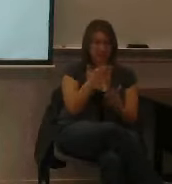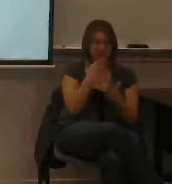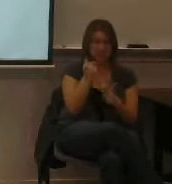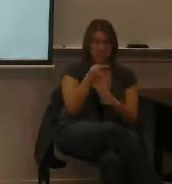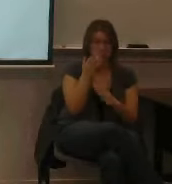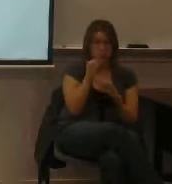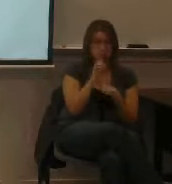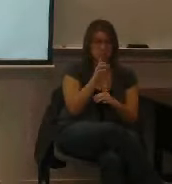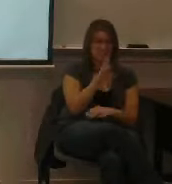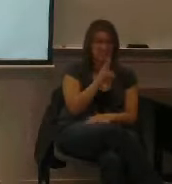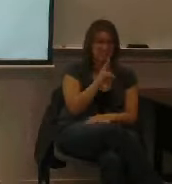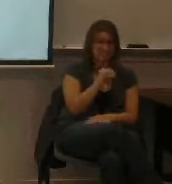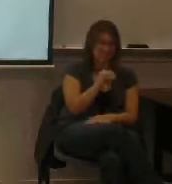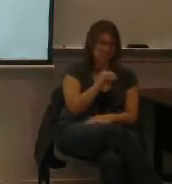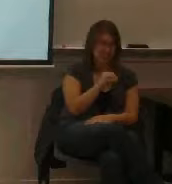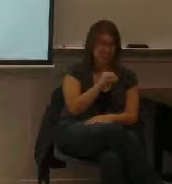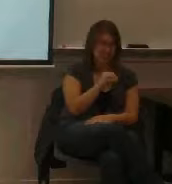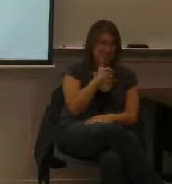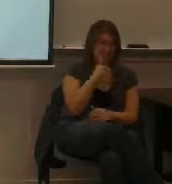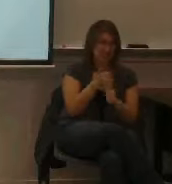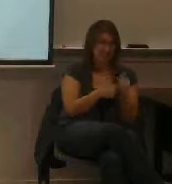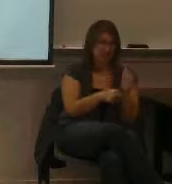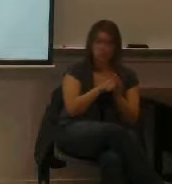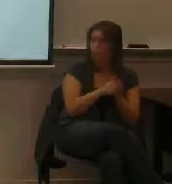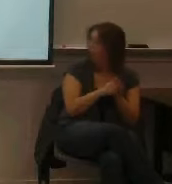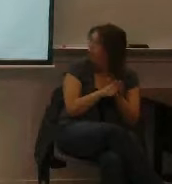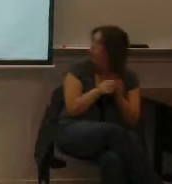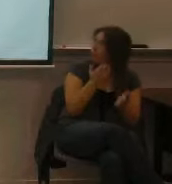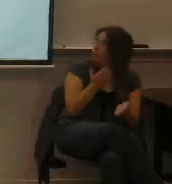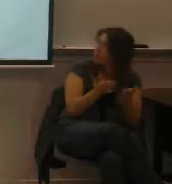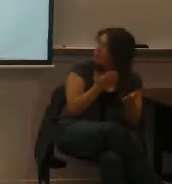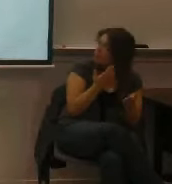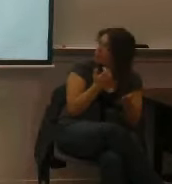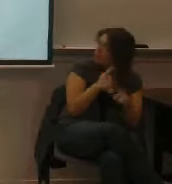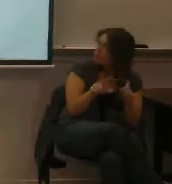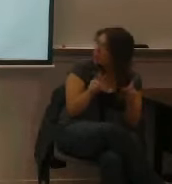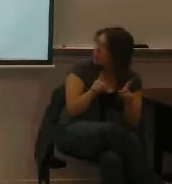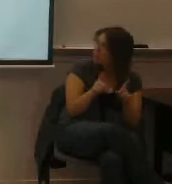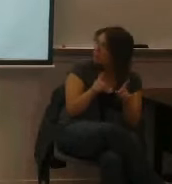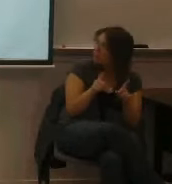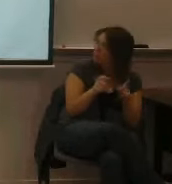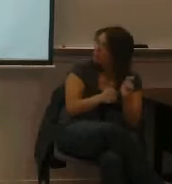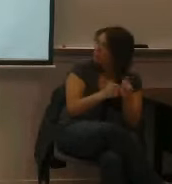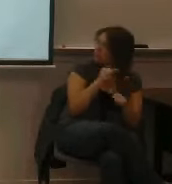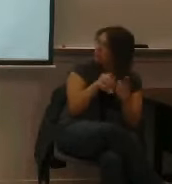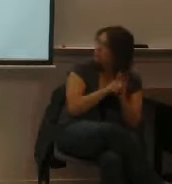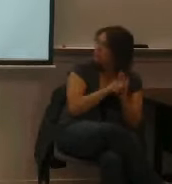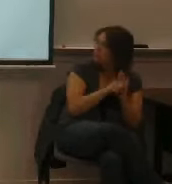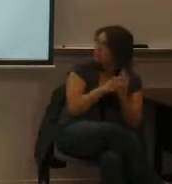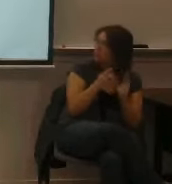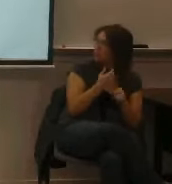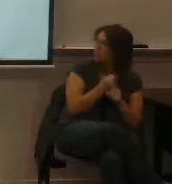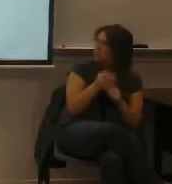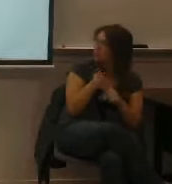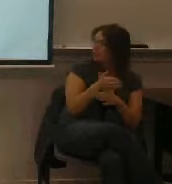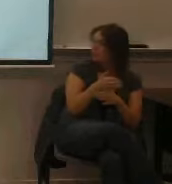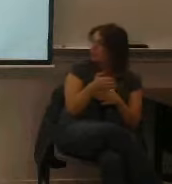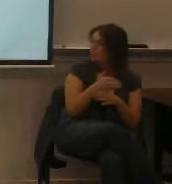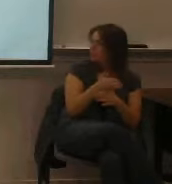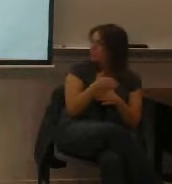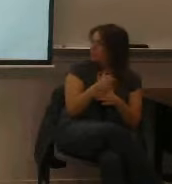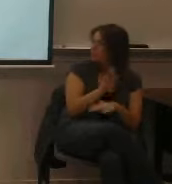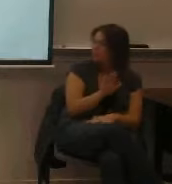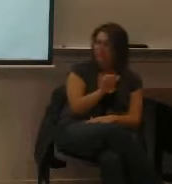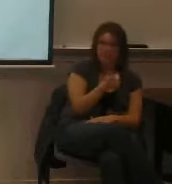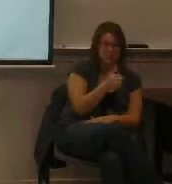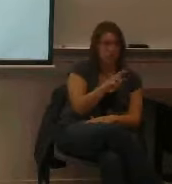you'll do is 70 species per sample. But the bulk of the samples, you're getting somewhere